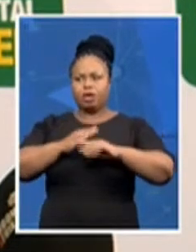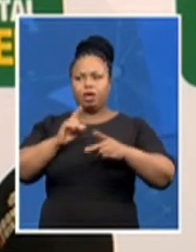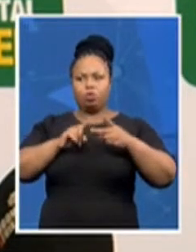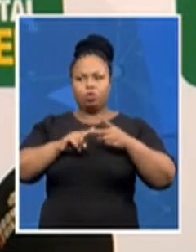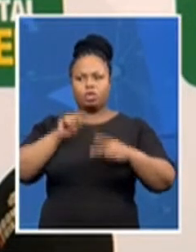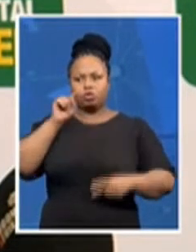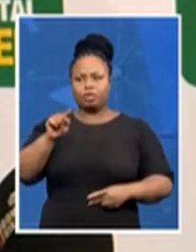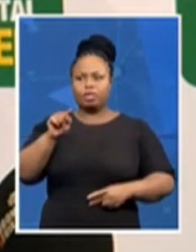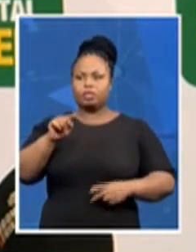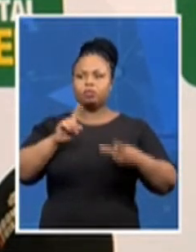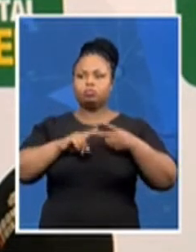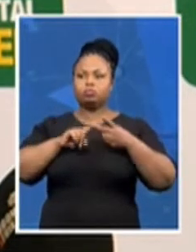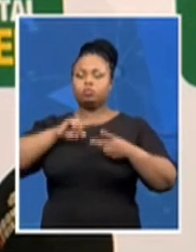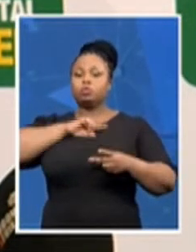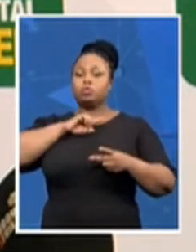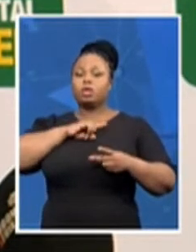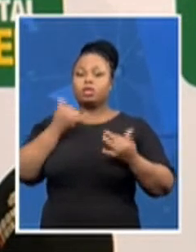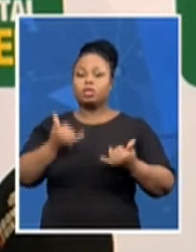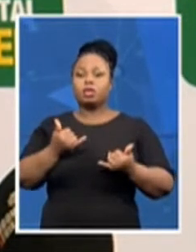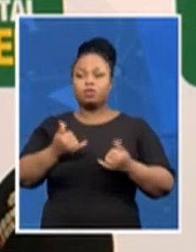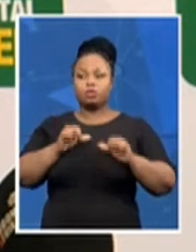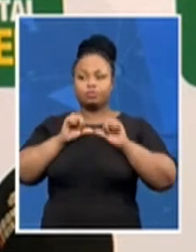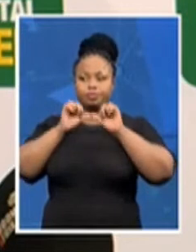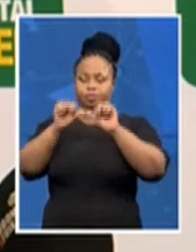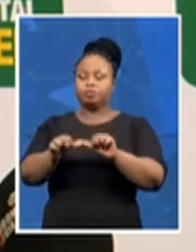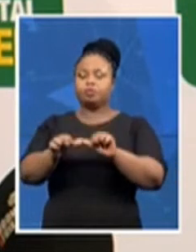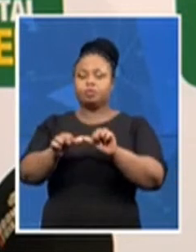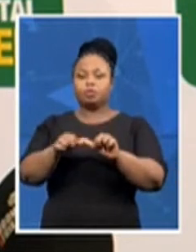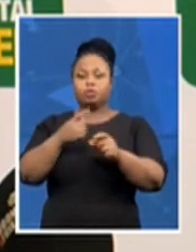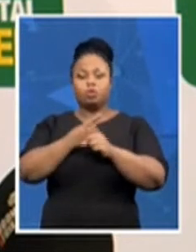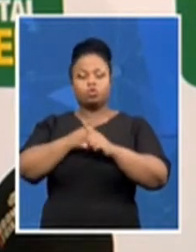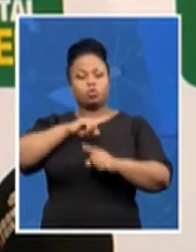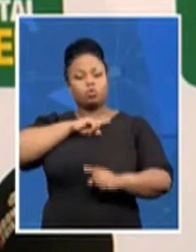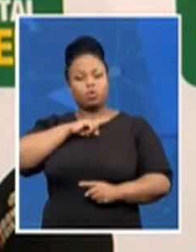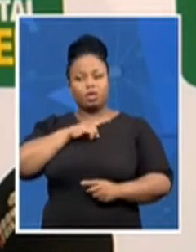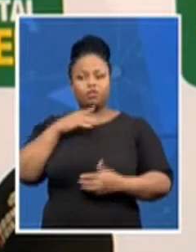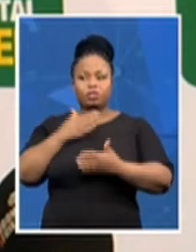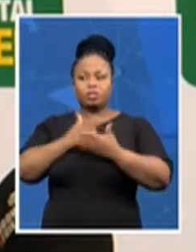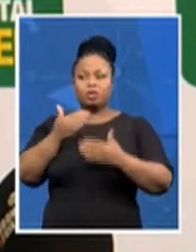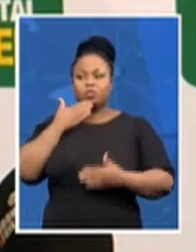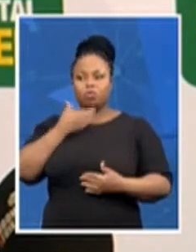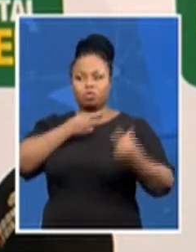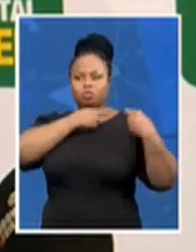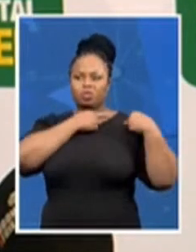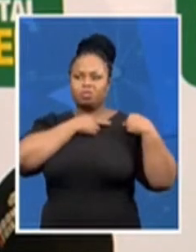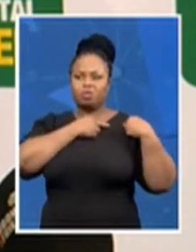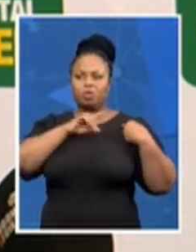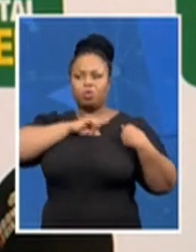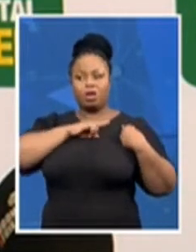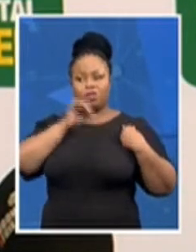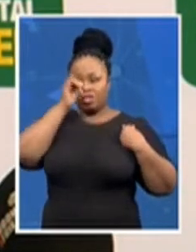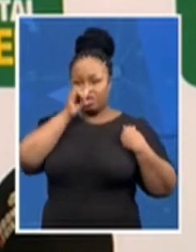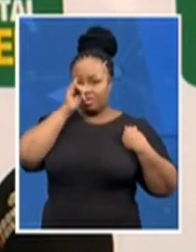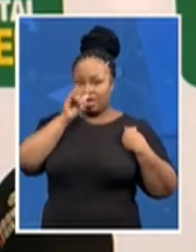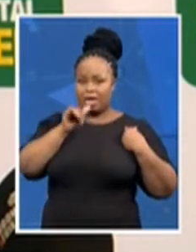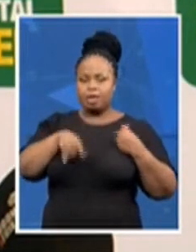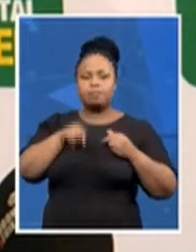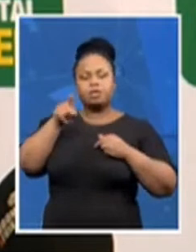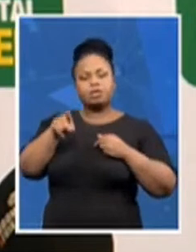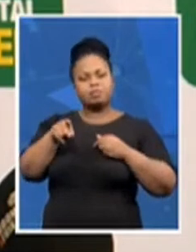pursuit to bring those responsible for these crimes to book. In total, at